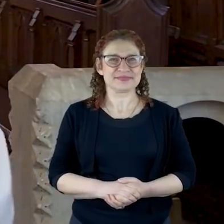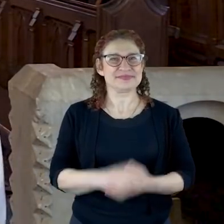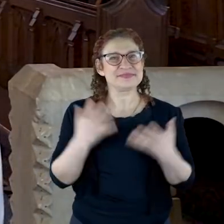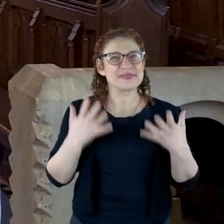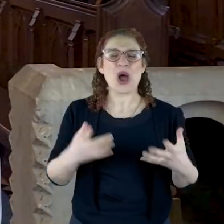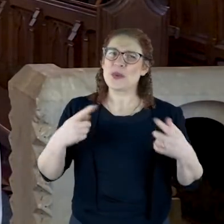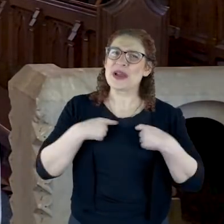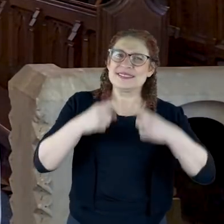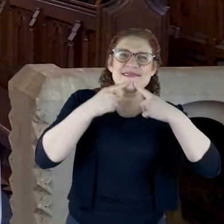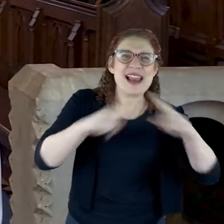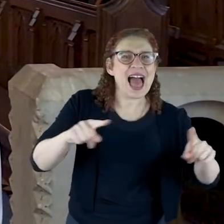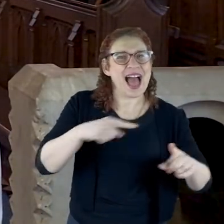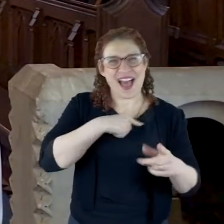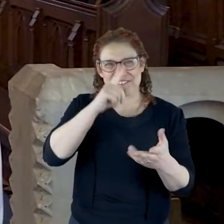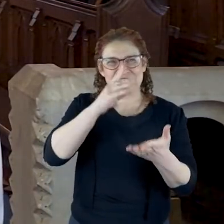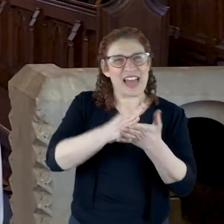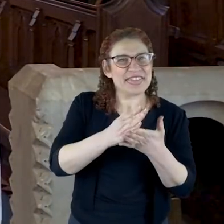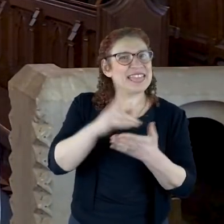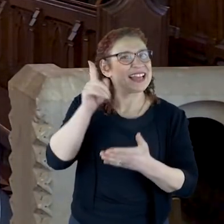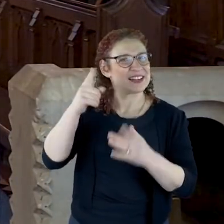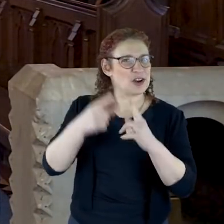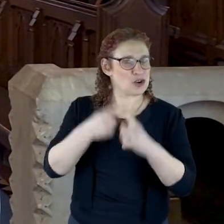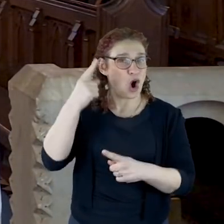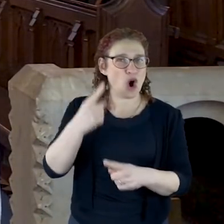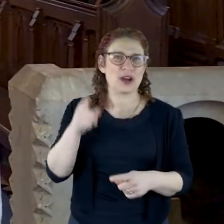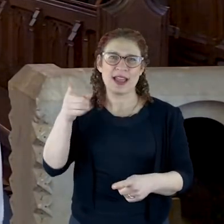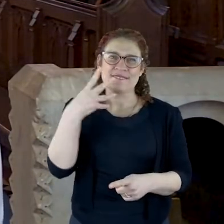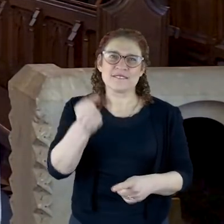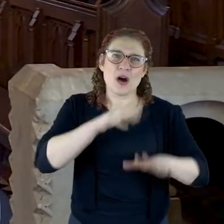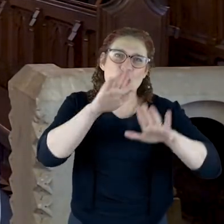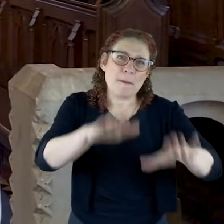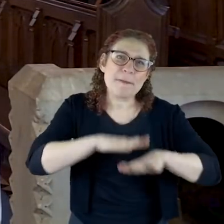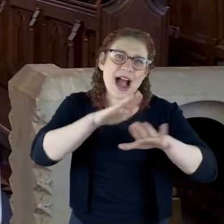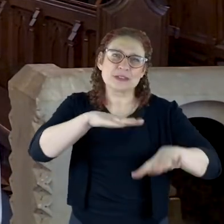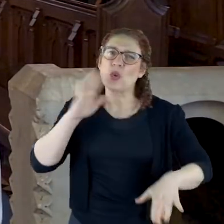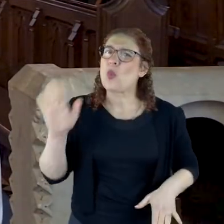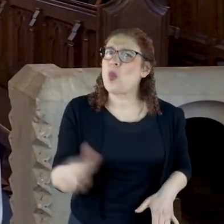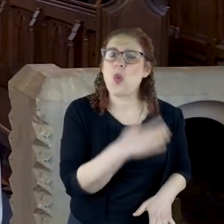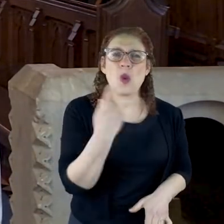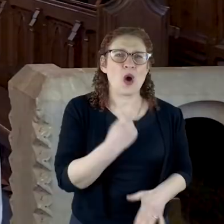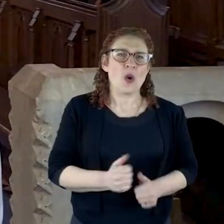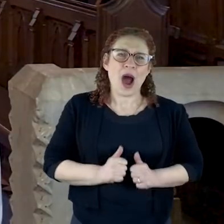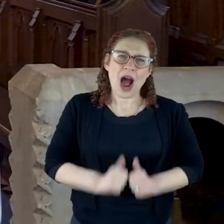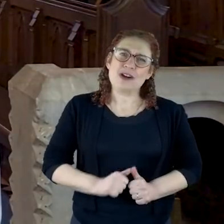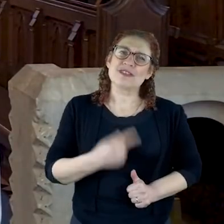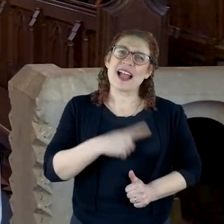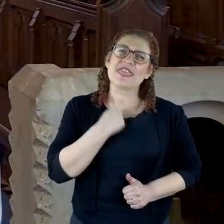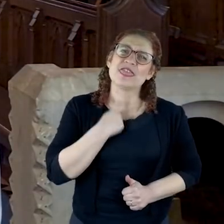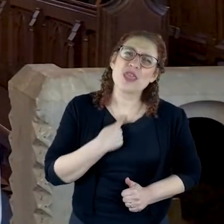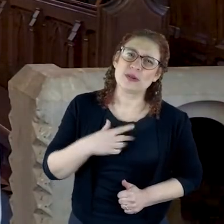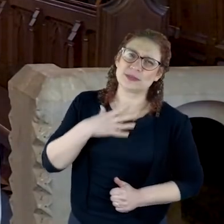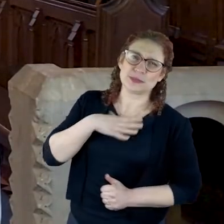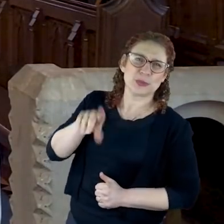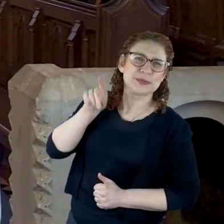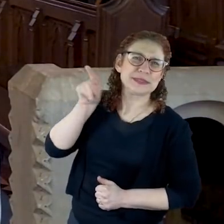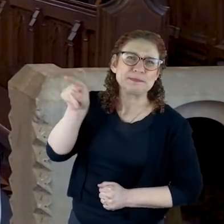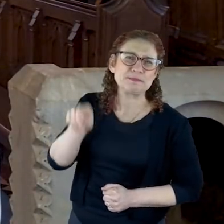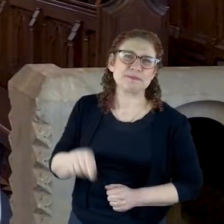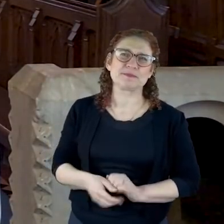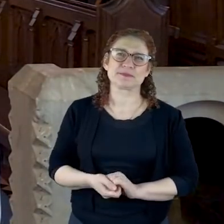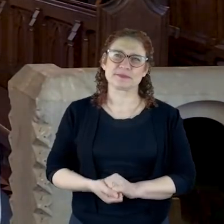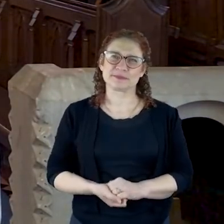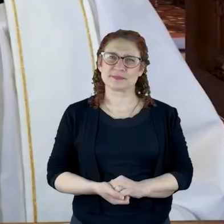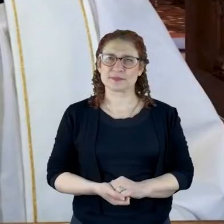Together, let us declare our faith in God, who has compassion for all who hunger and thirst after him.